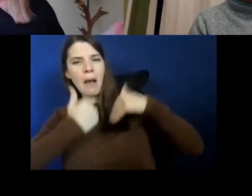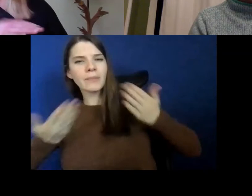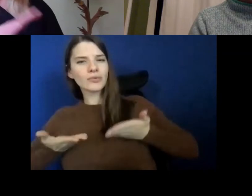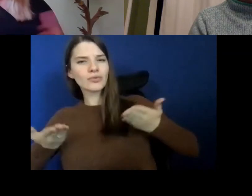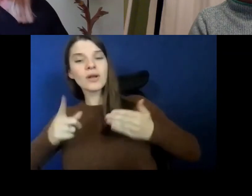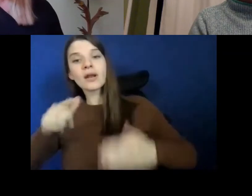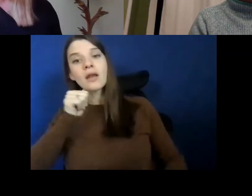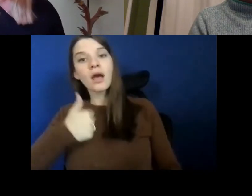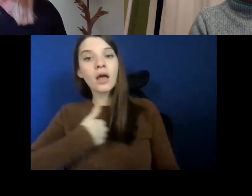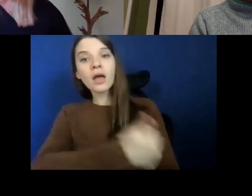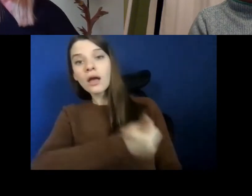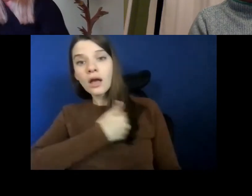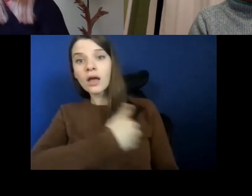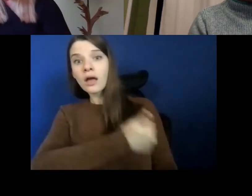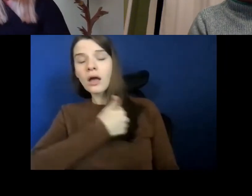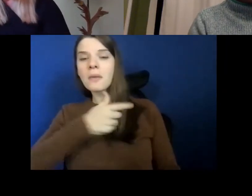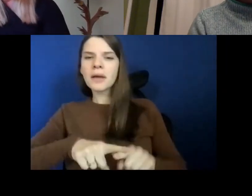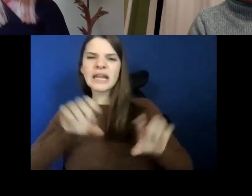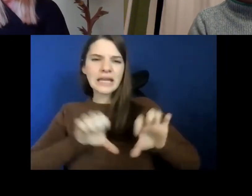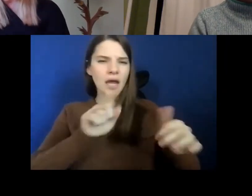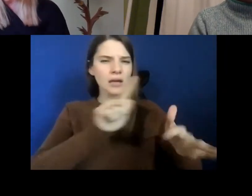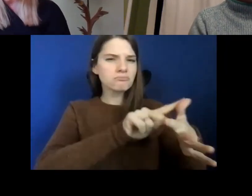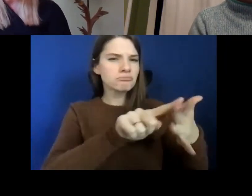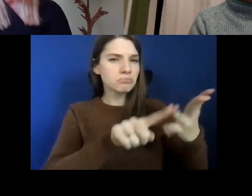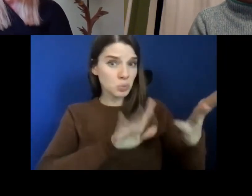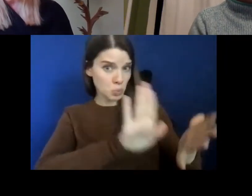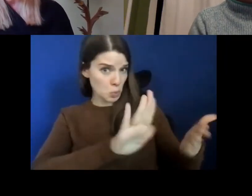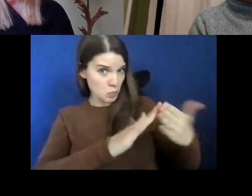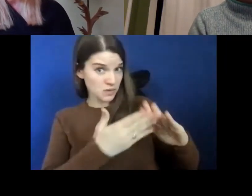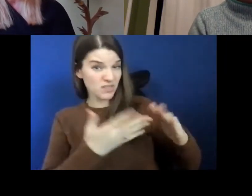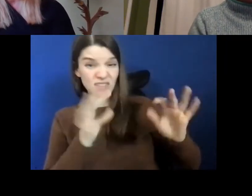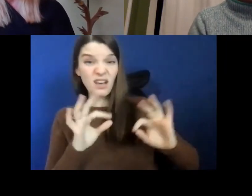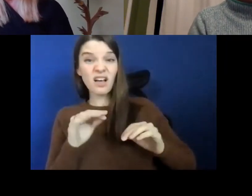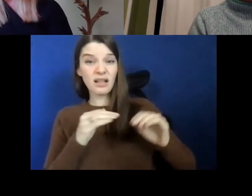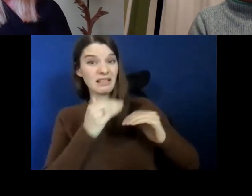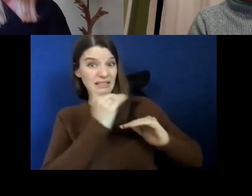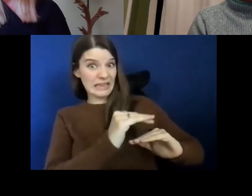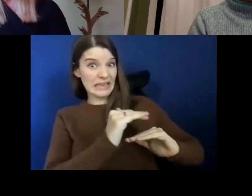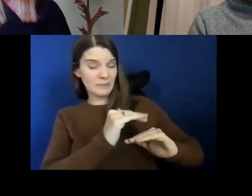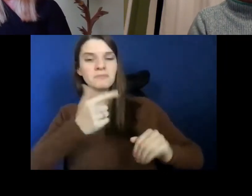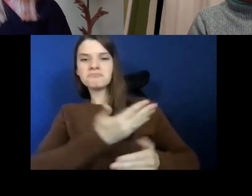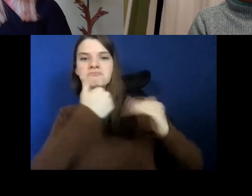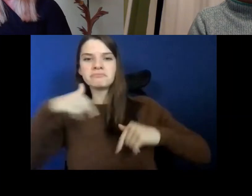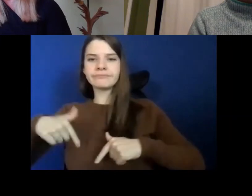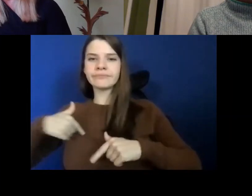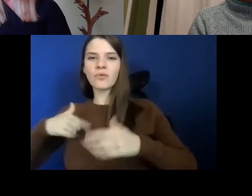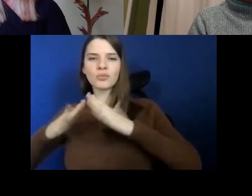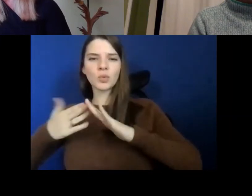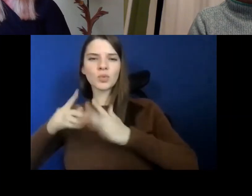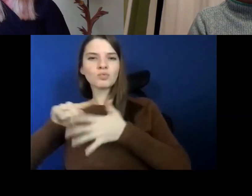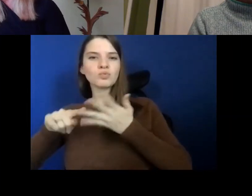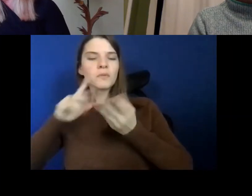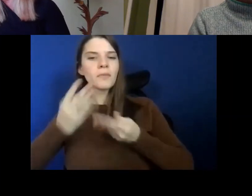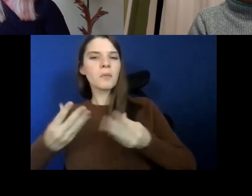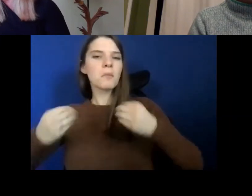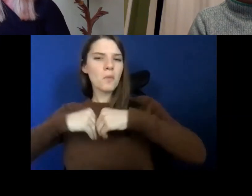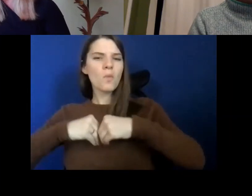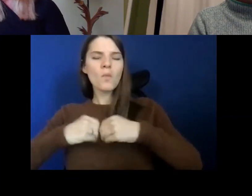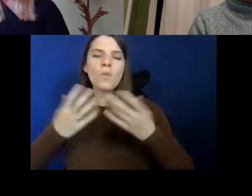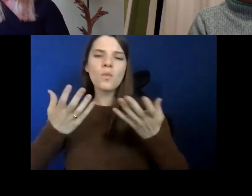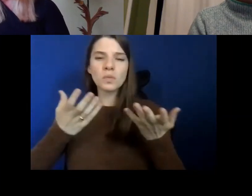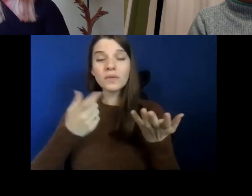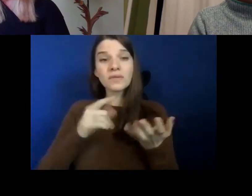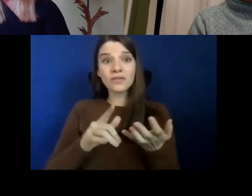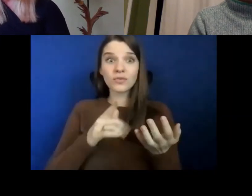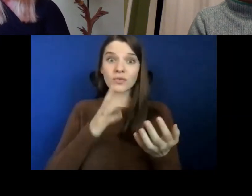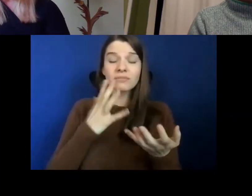that back and forth all the time. So I really feel like it's opened up the opportunities for engaging smaller